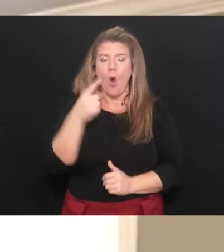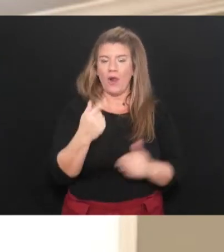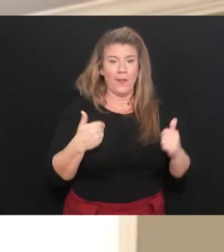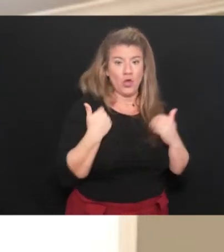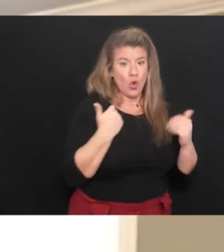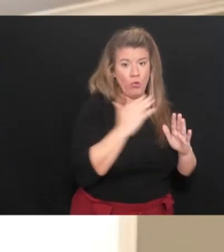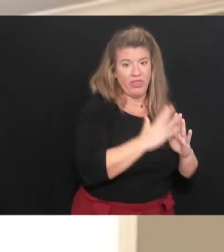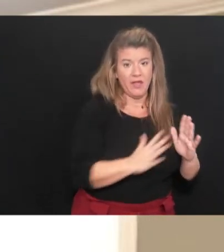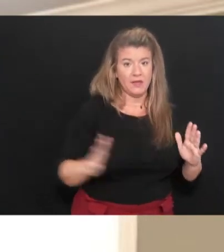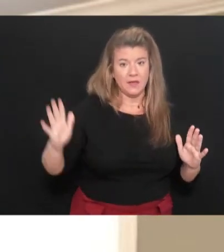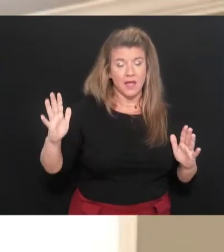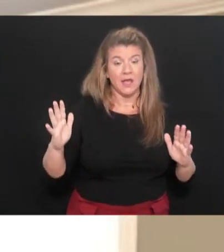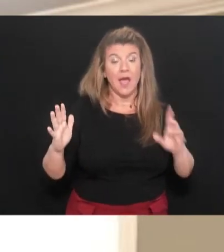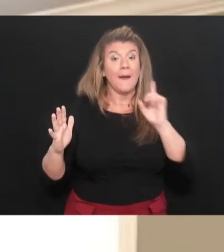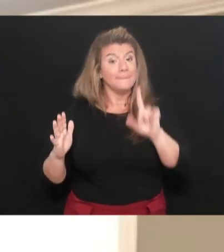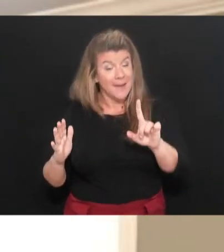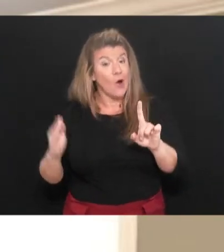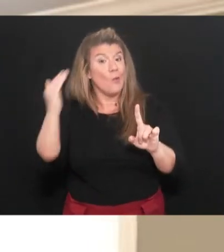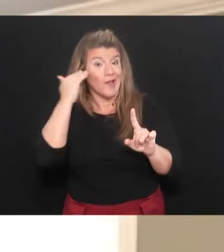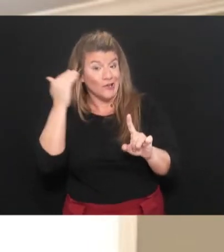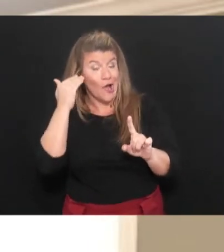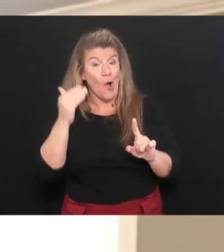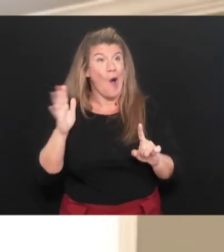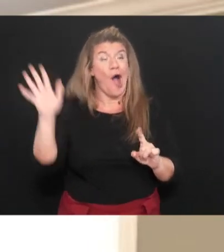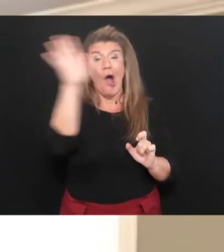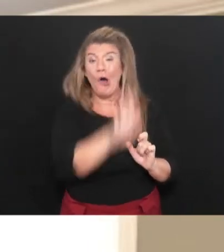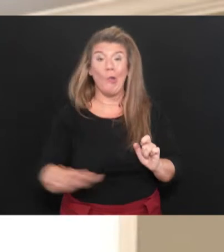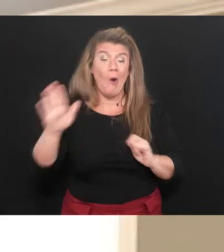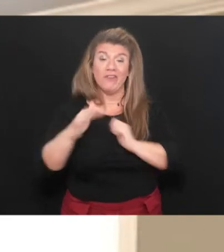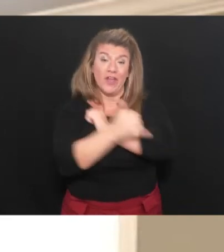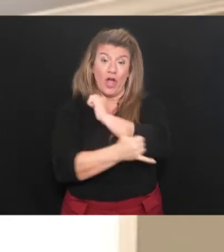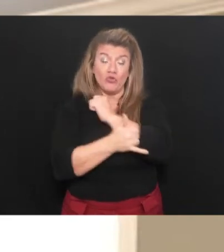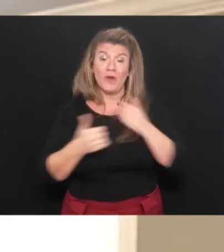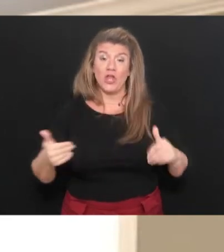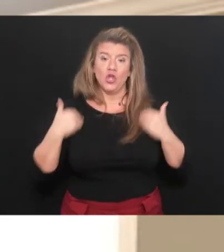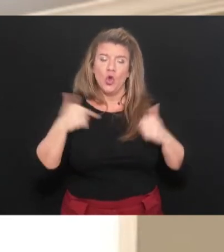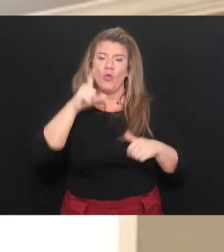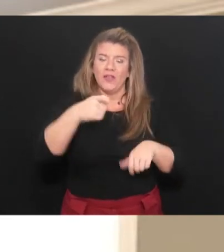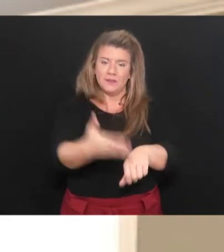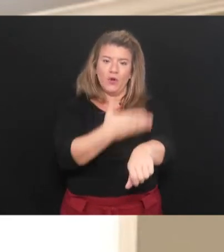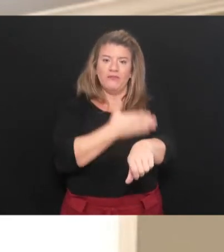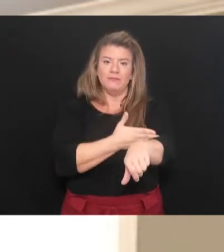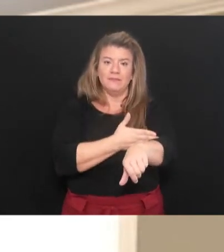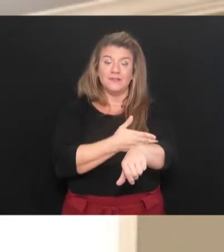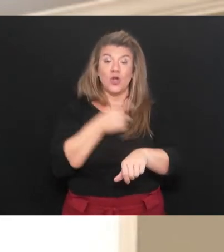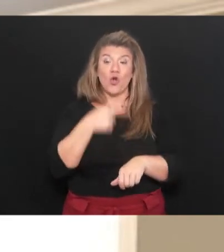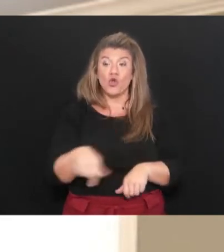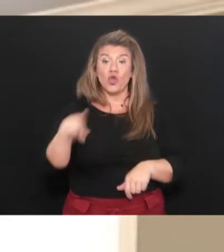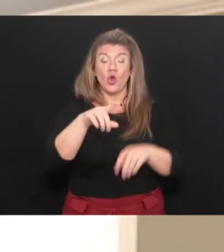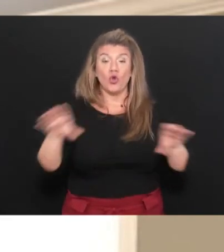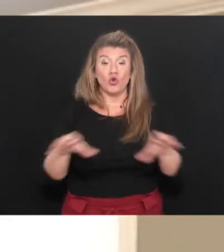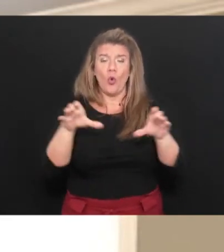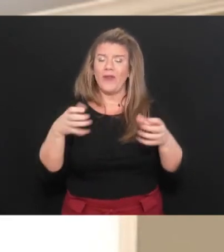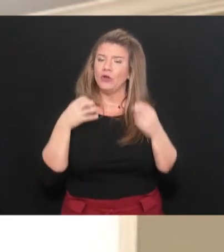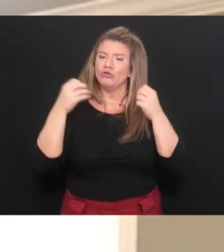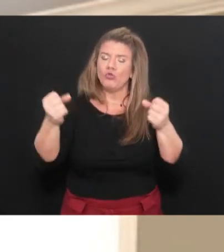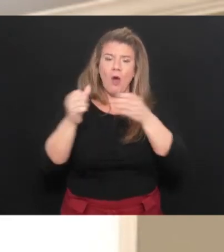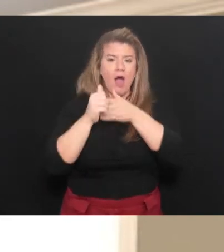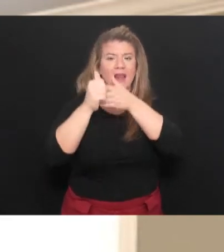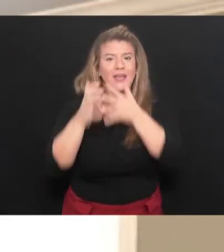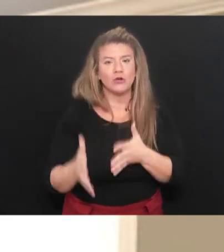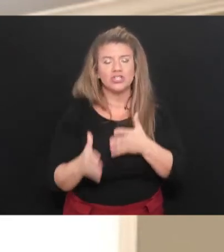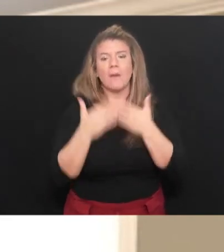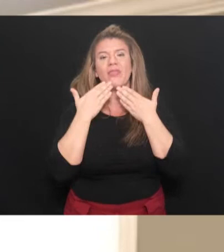that our youth numbers need improvement across the country. So what you're doing shows strong leadership. Thank you for doing what you're